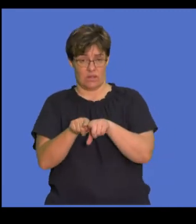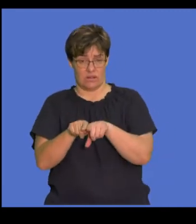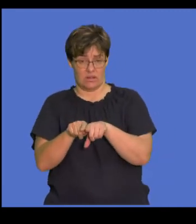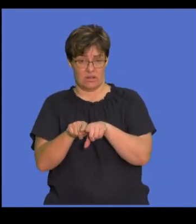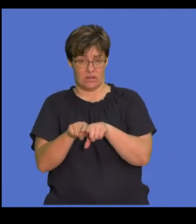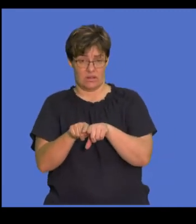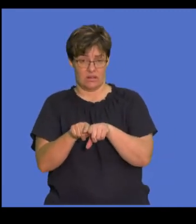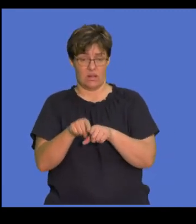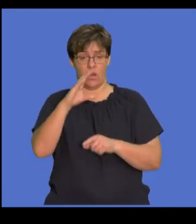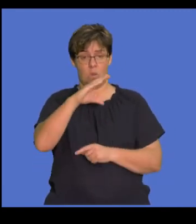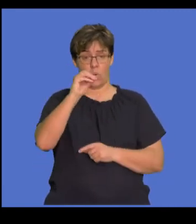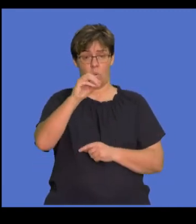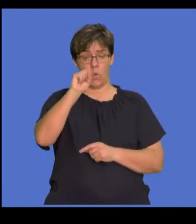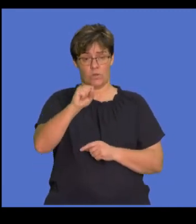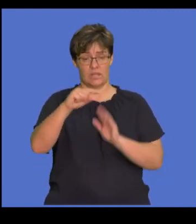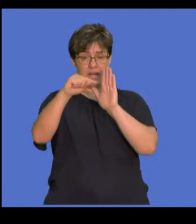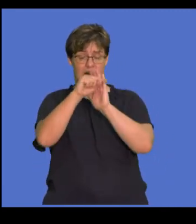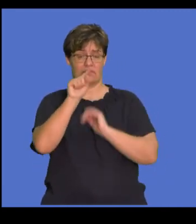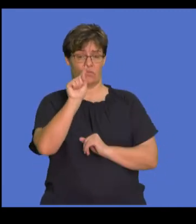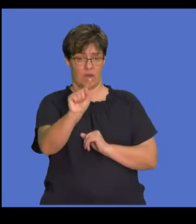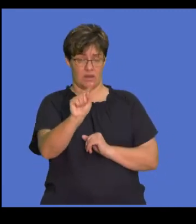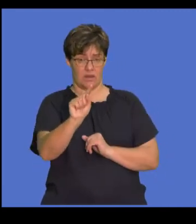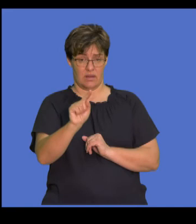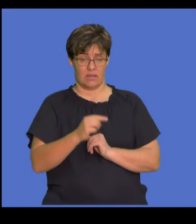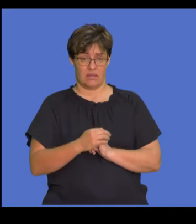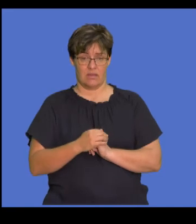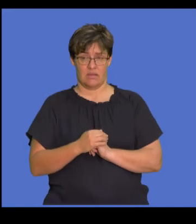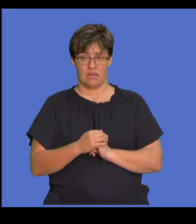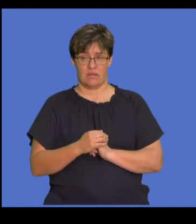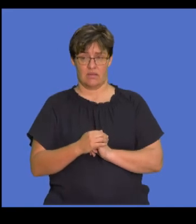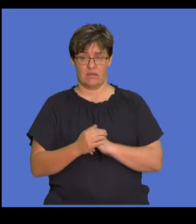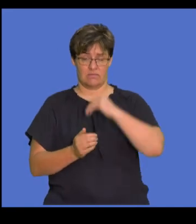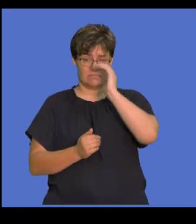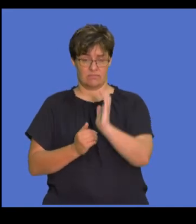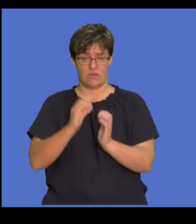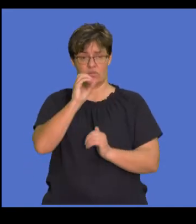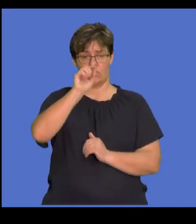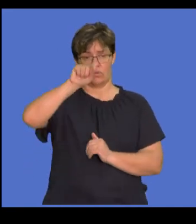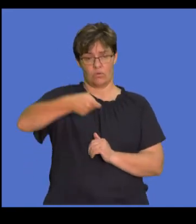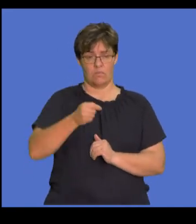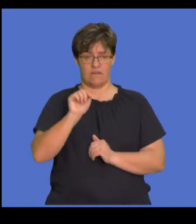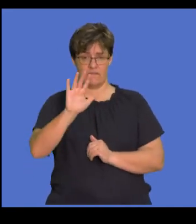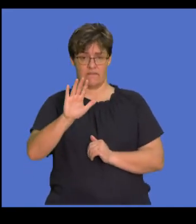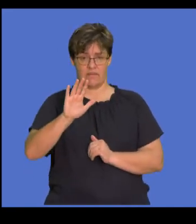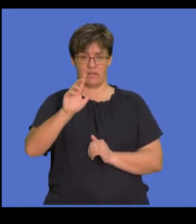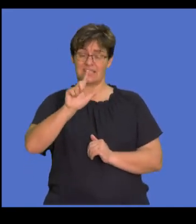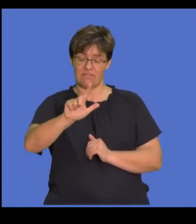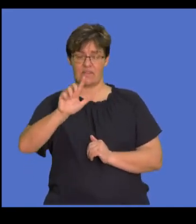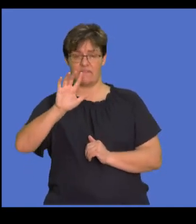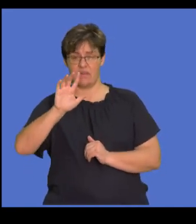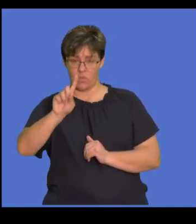is equals to cos to the -1 into the